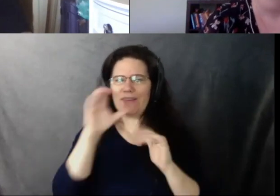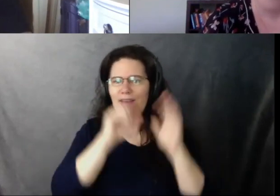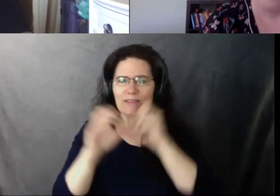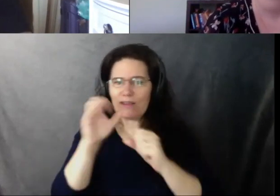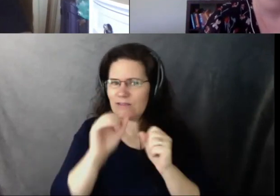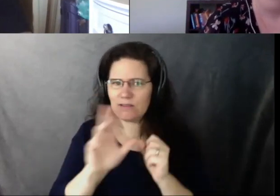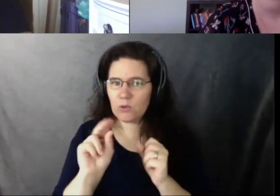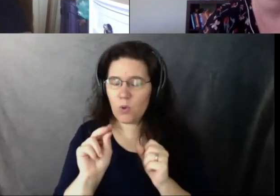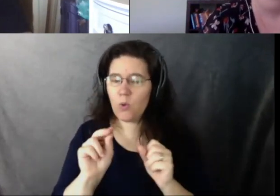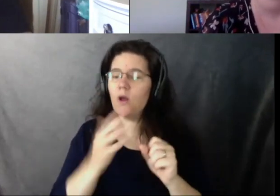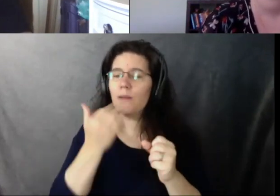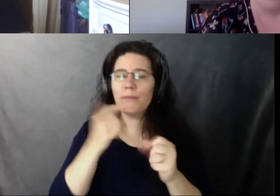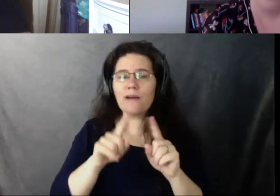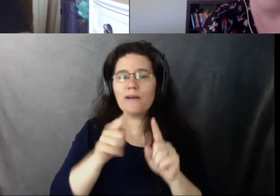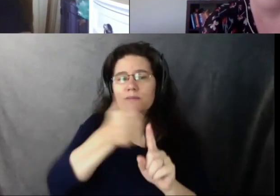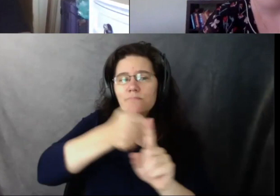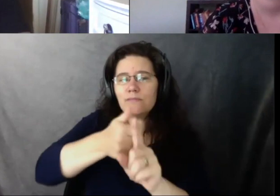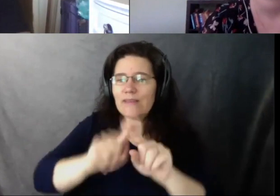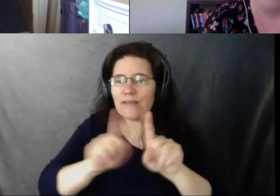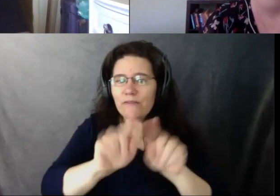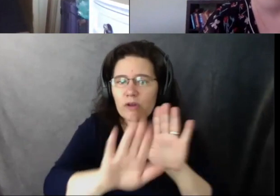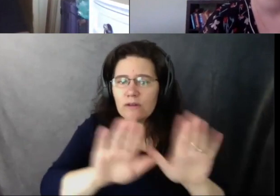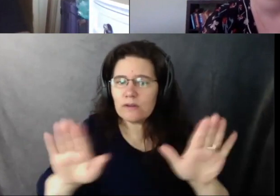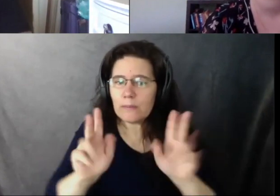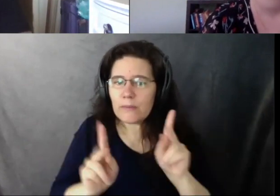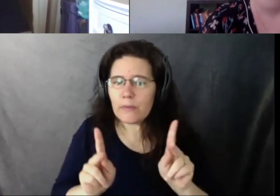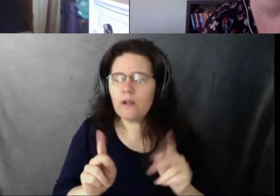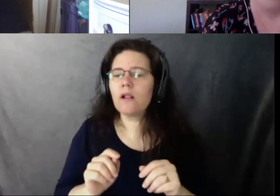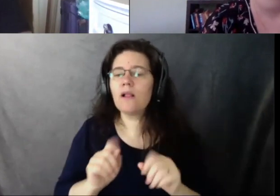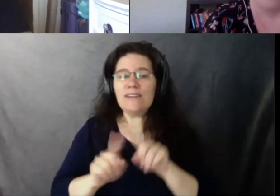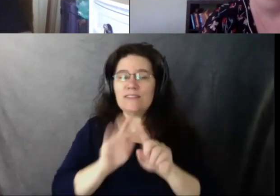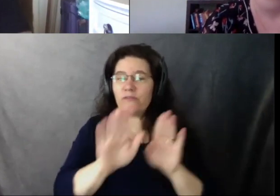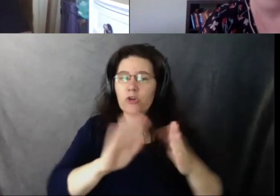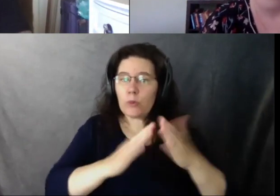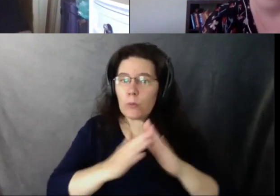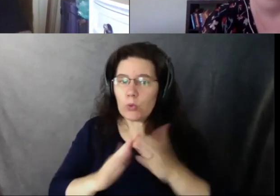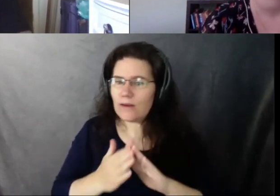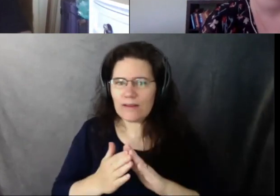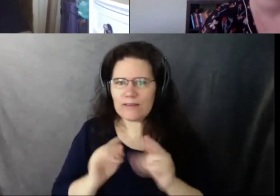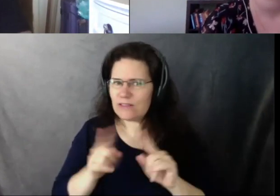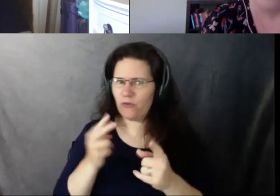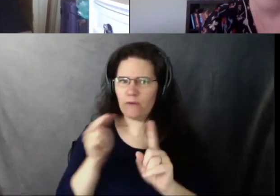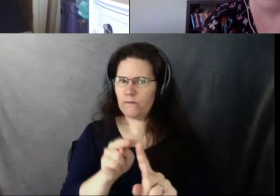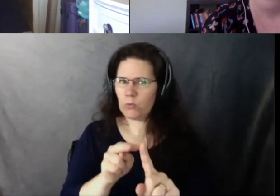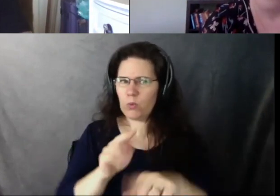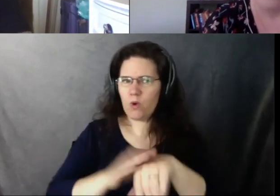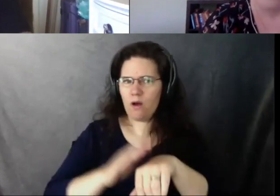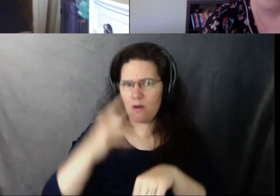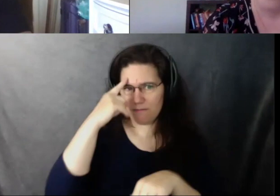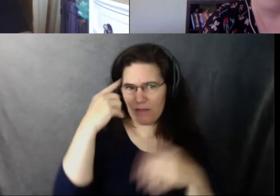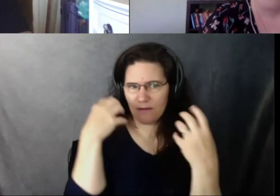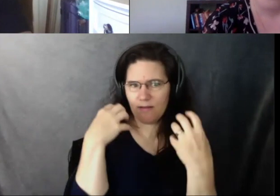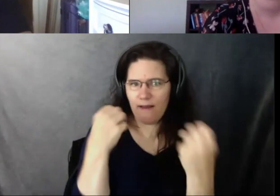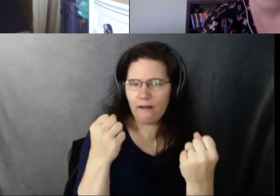countries. Um, a lot of how you're able to understand and seek out support really